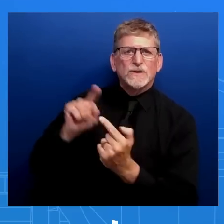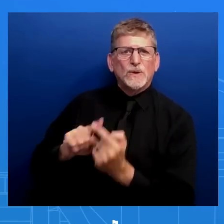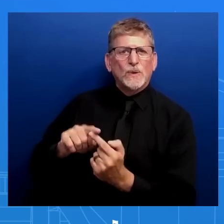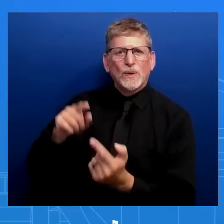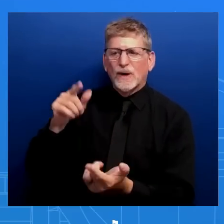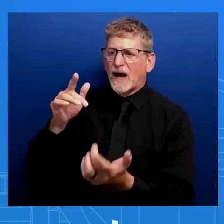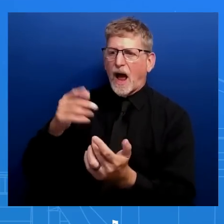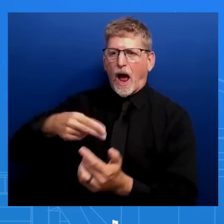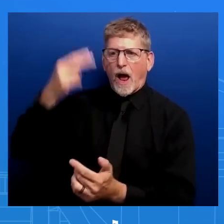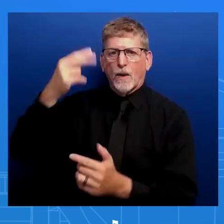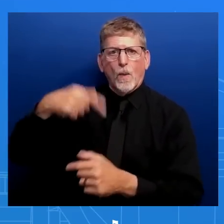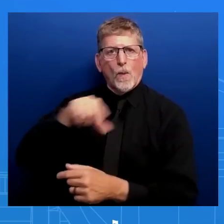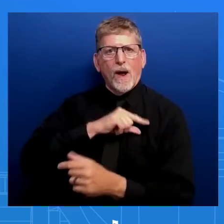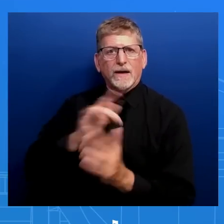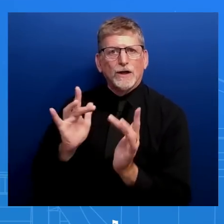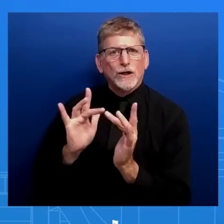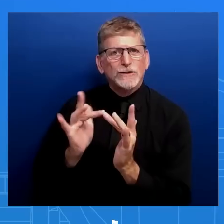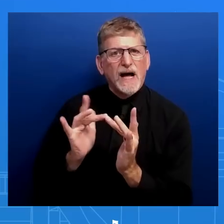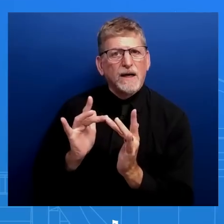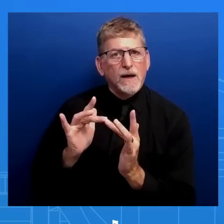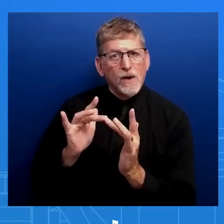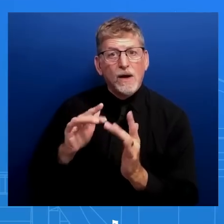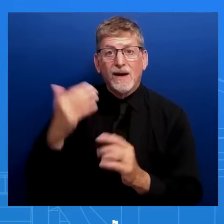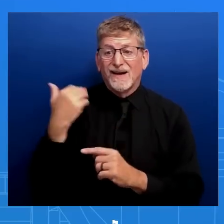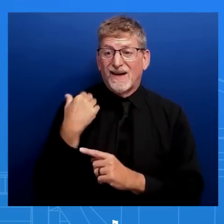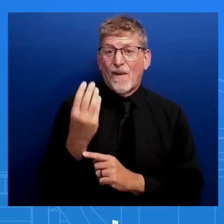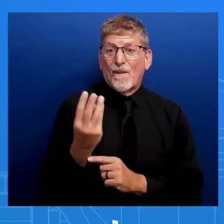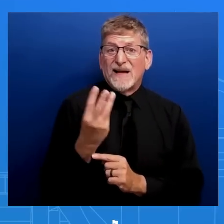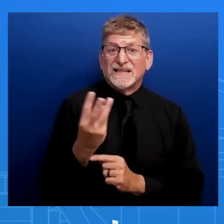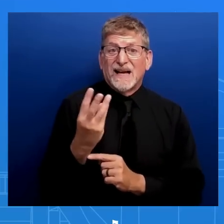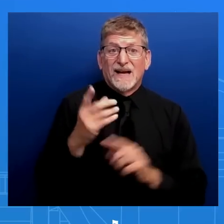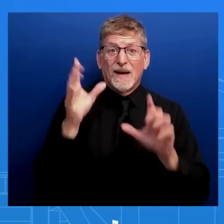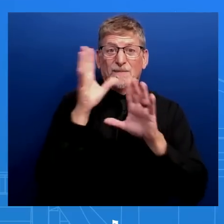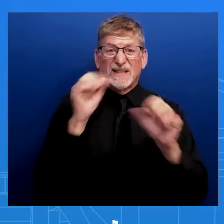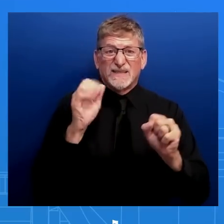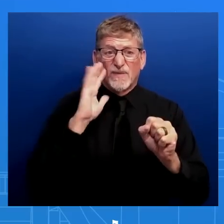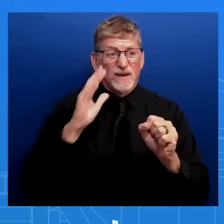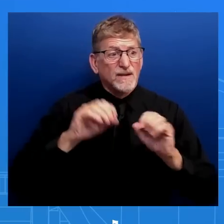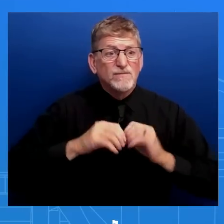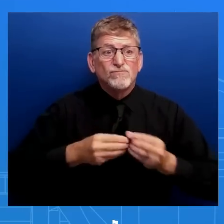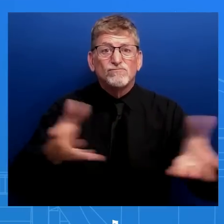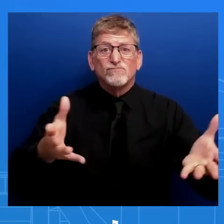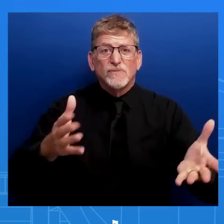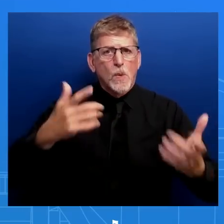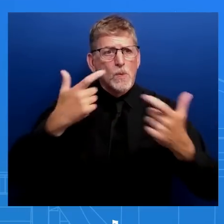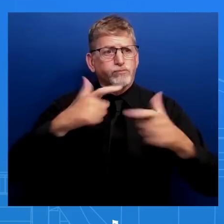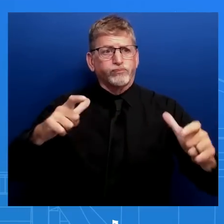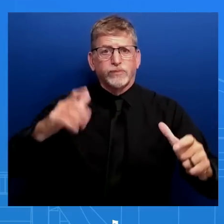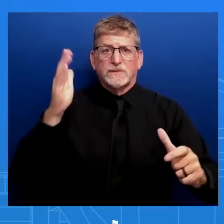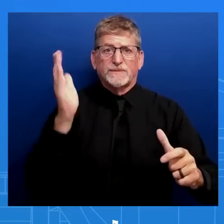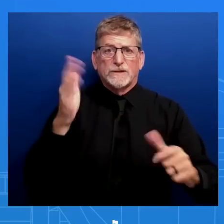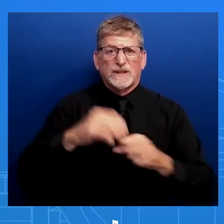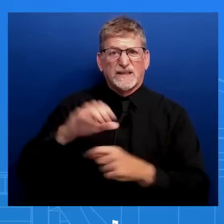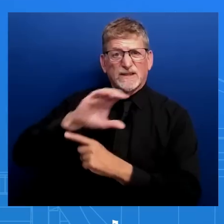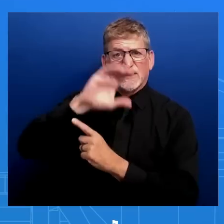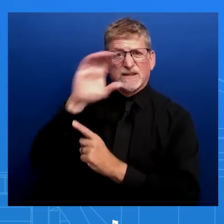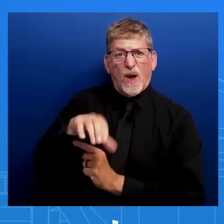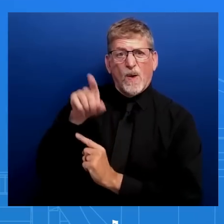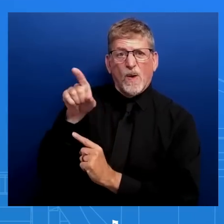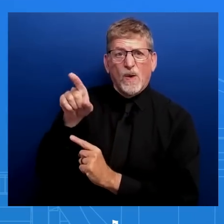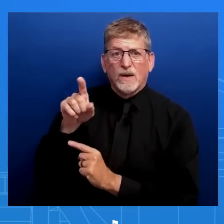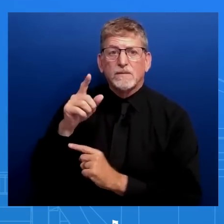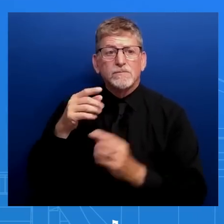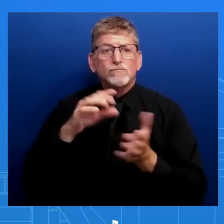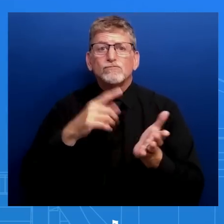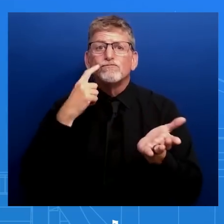On Wednesday, the president will deliver a major speech in Chicago to highlight how his strategy of growing the economy by growing the